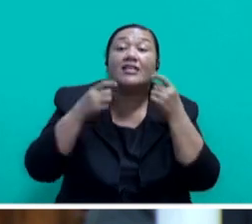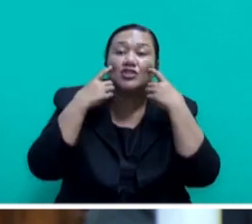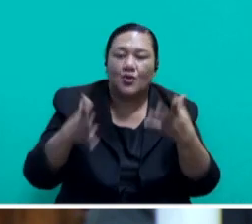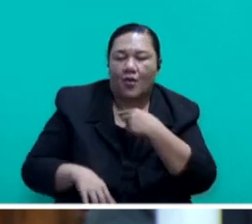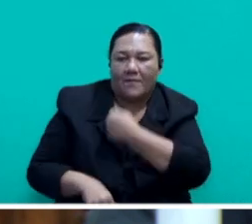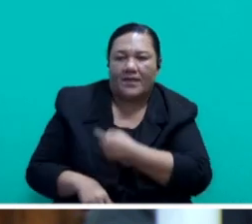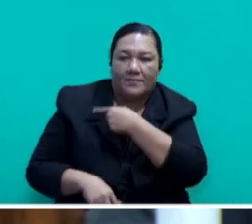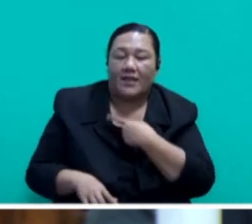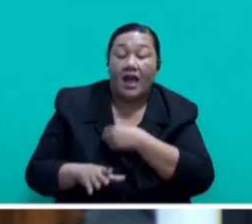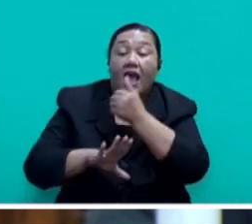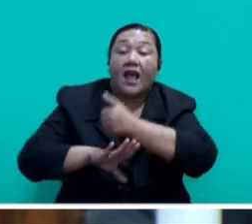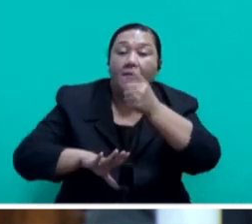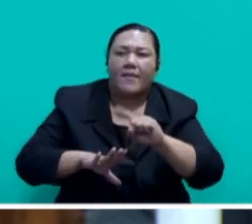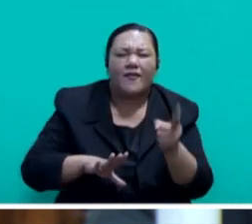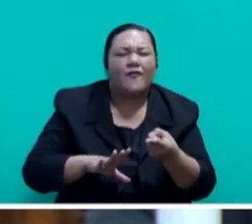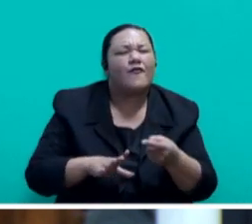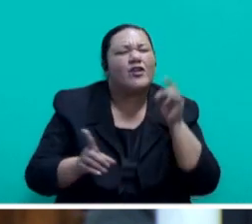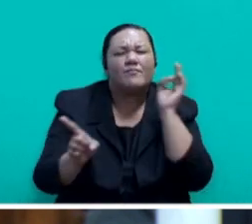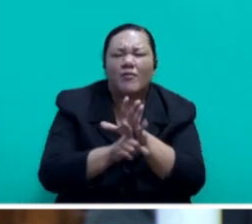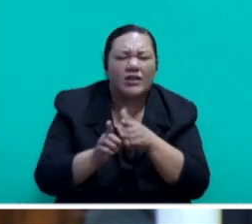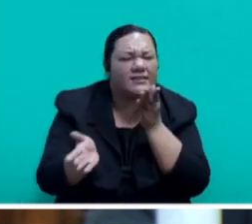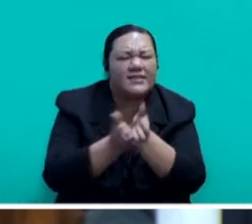enhancing essential services that